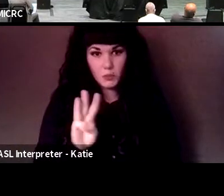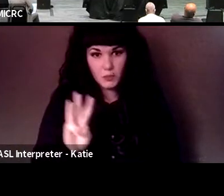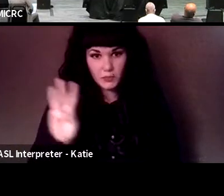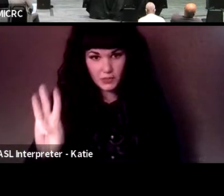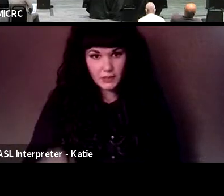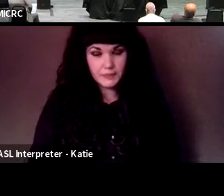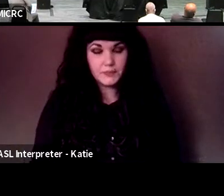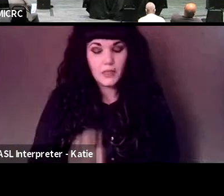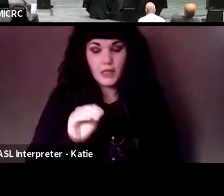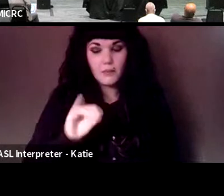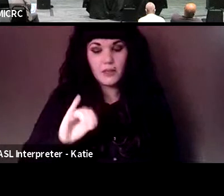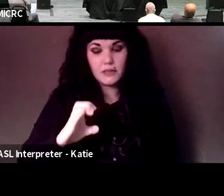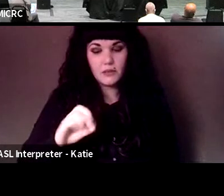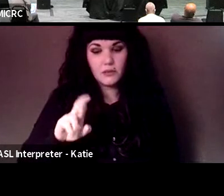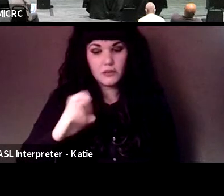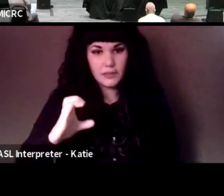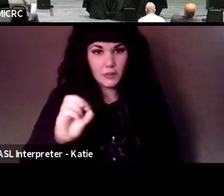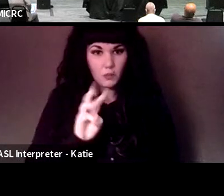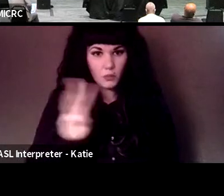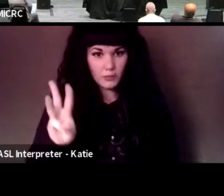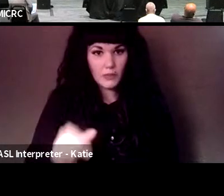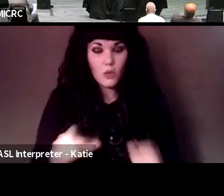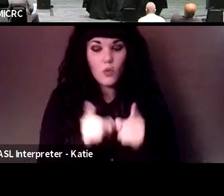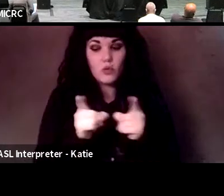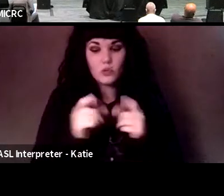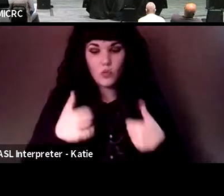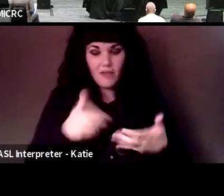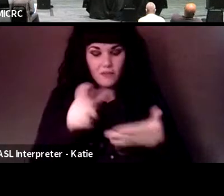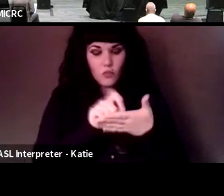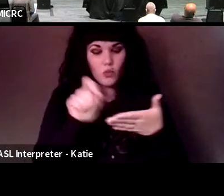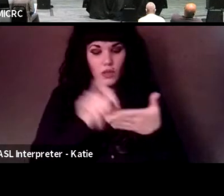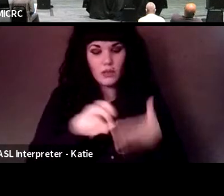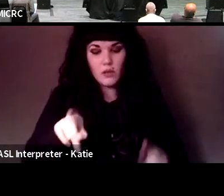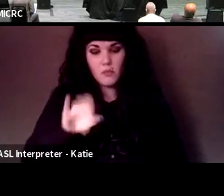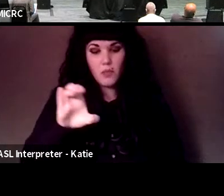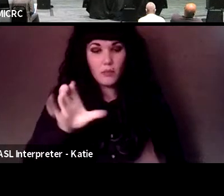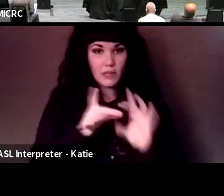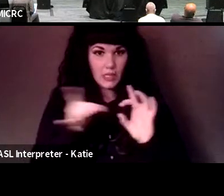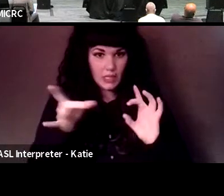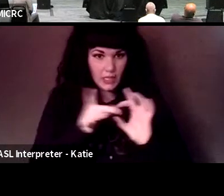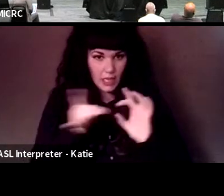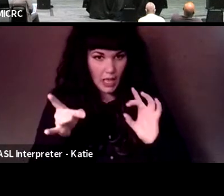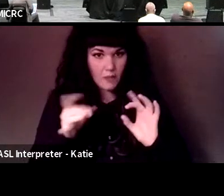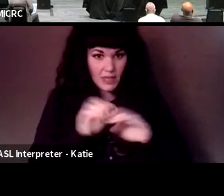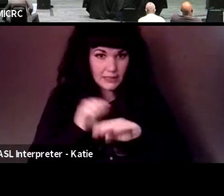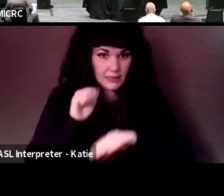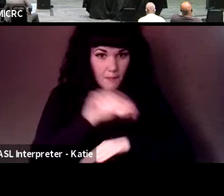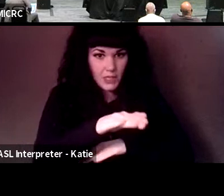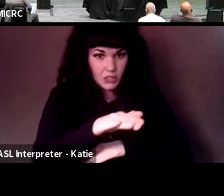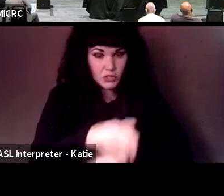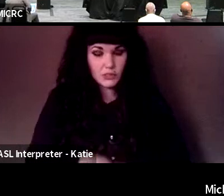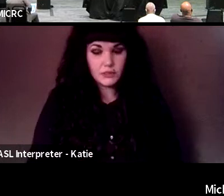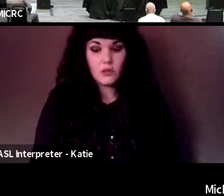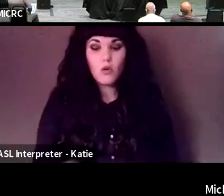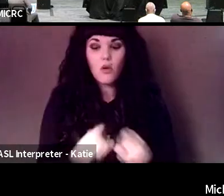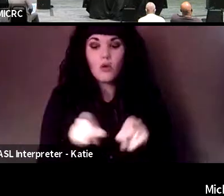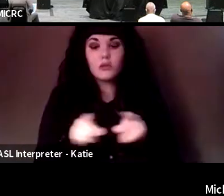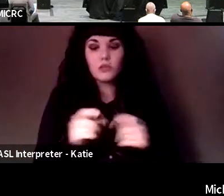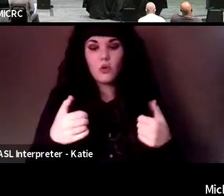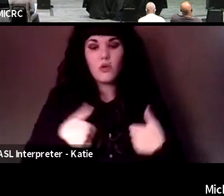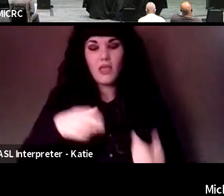michigan.gov/MICRC, along with written public comment submissions. There is also a public comment portal that may be accessed by